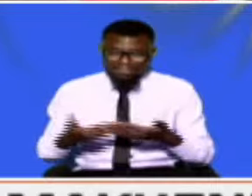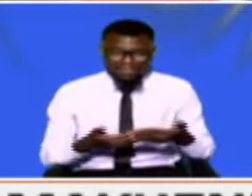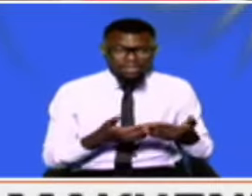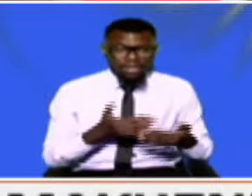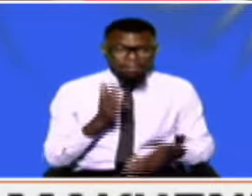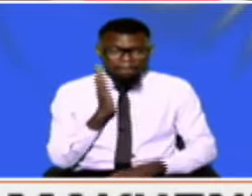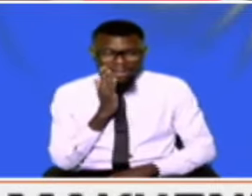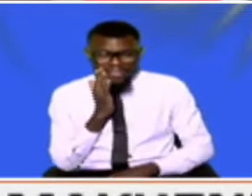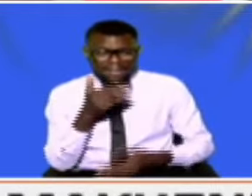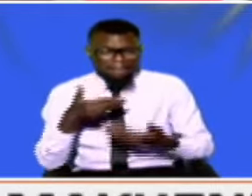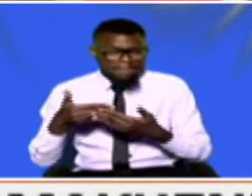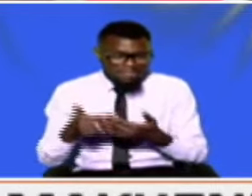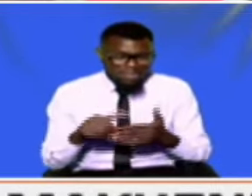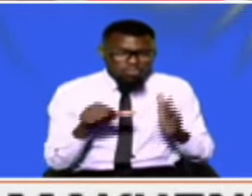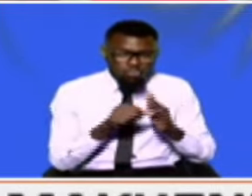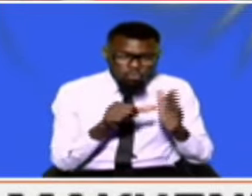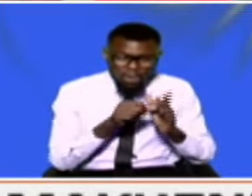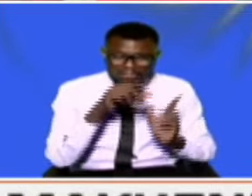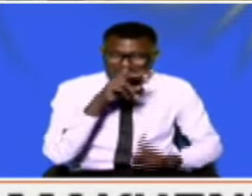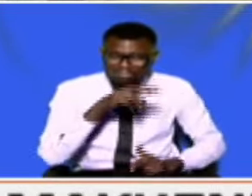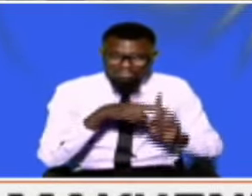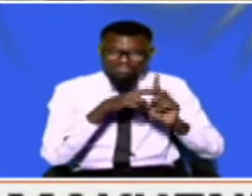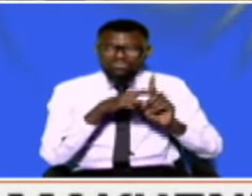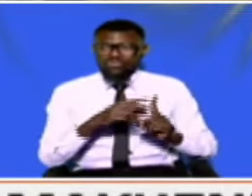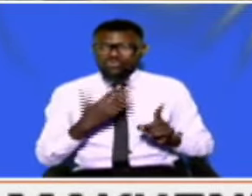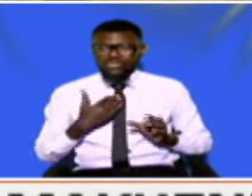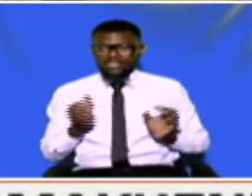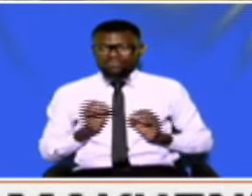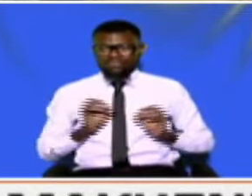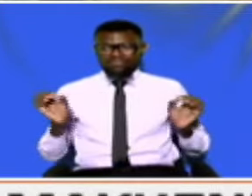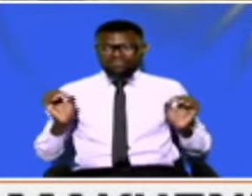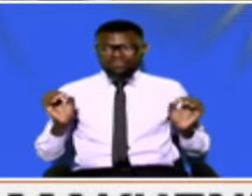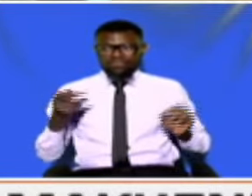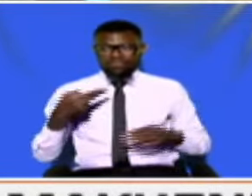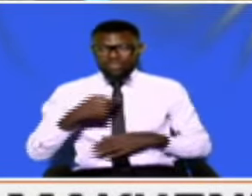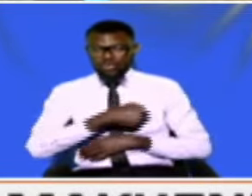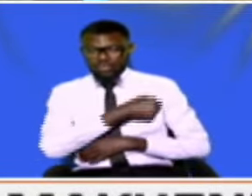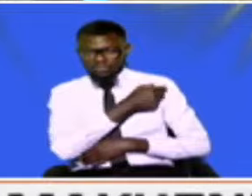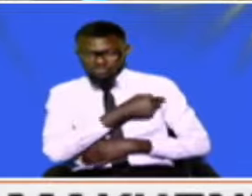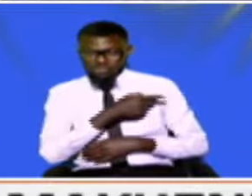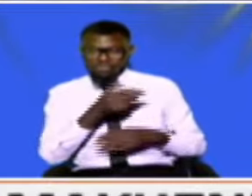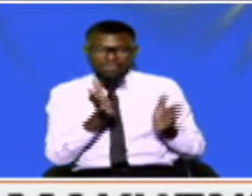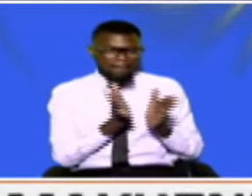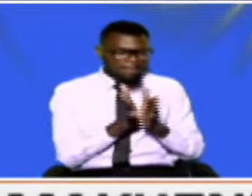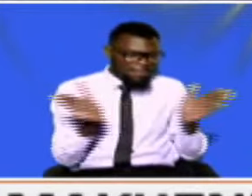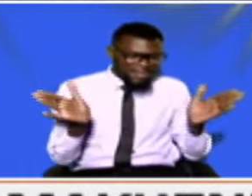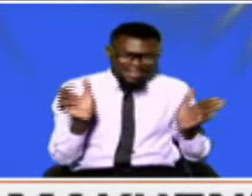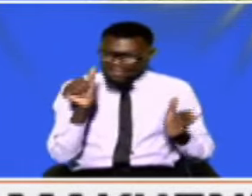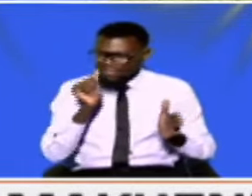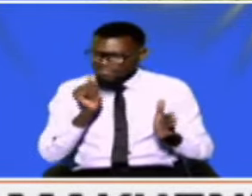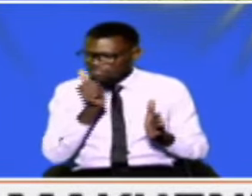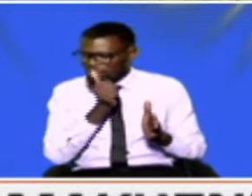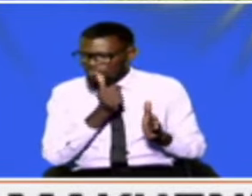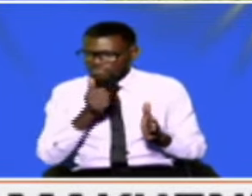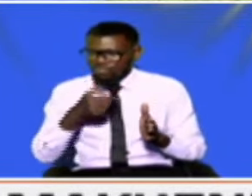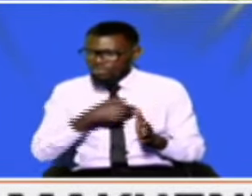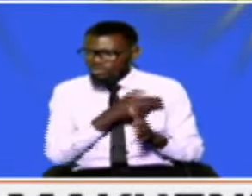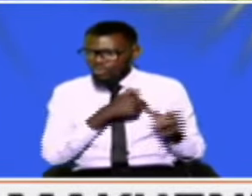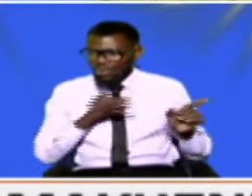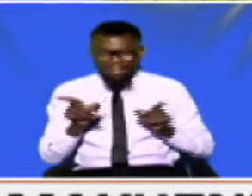watoto kunapotokea kizungumkuti cha afya wakati wa rufaa kati ya hospitali za umma na za kibinafsi. I